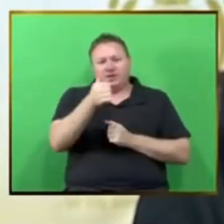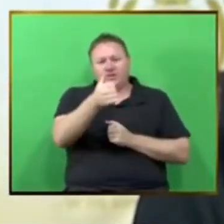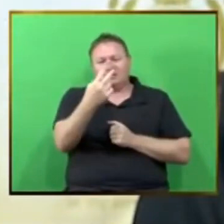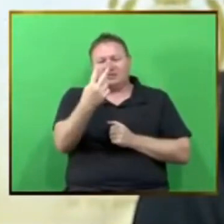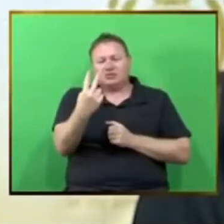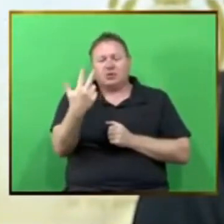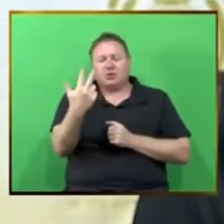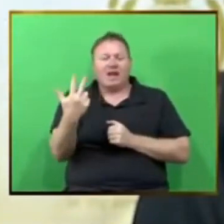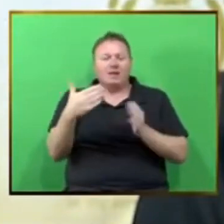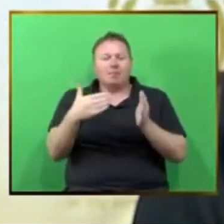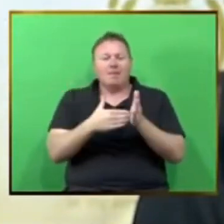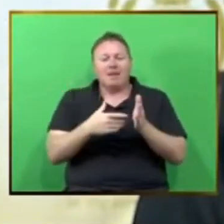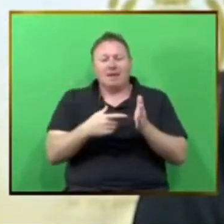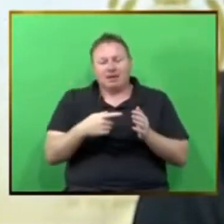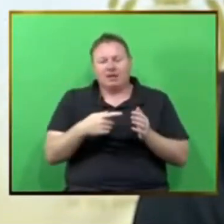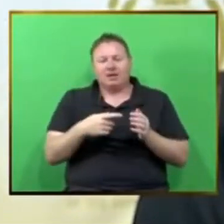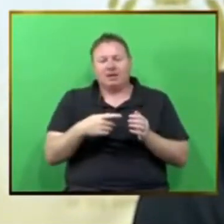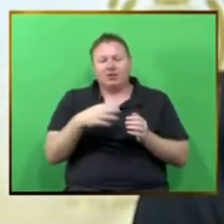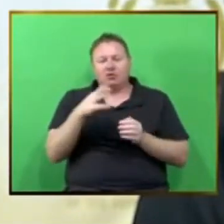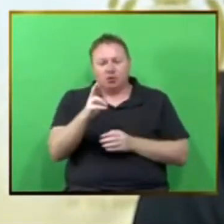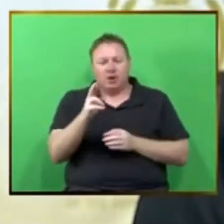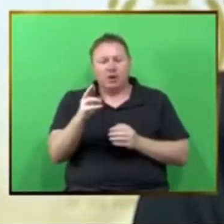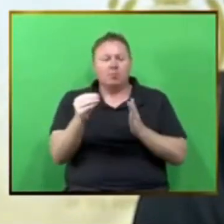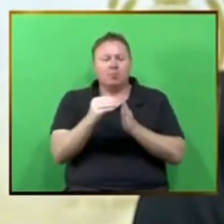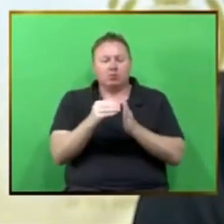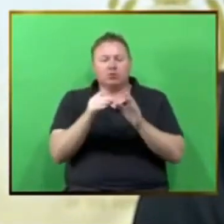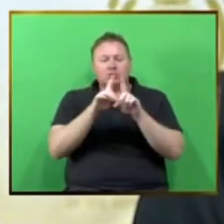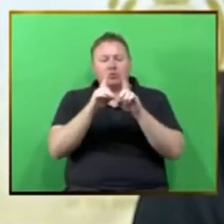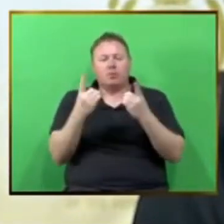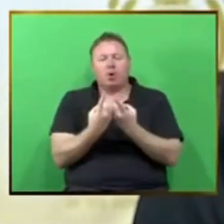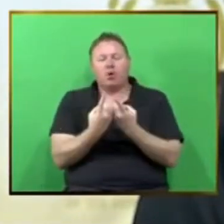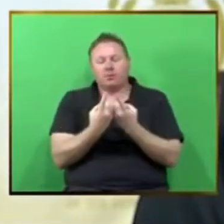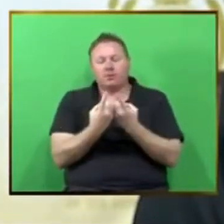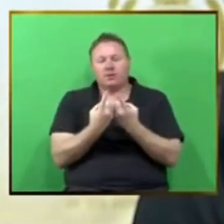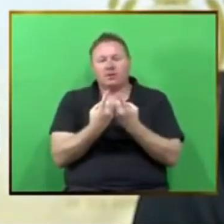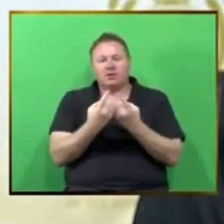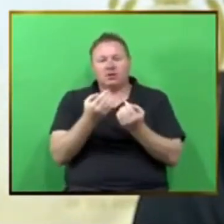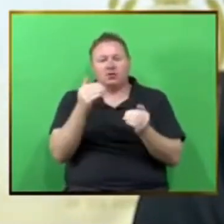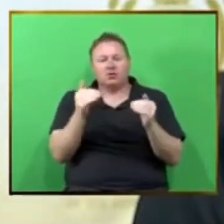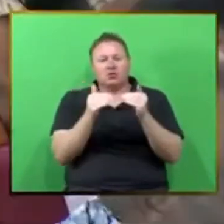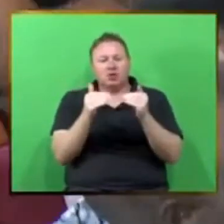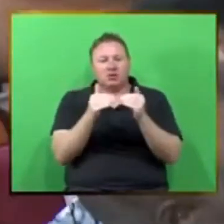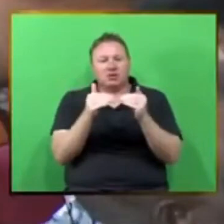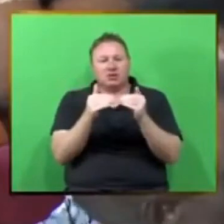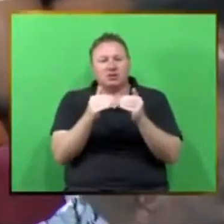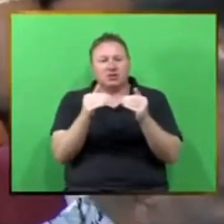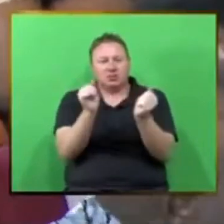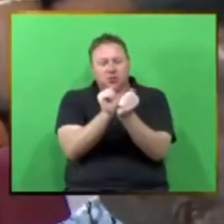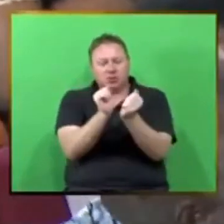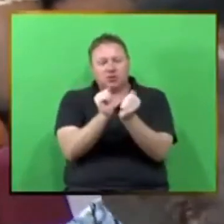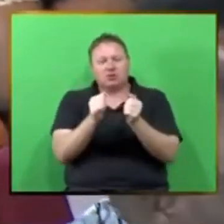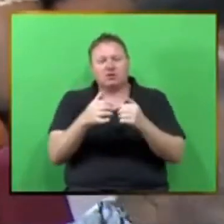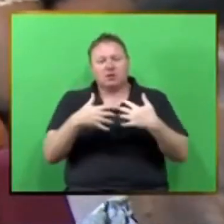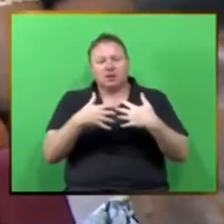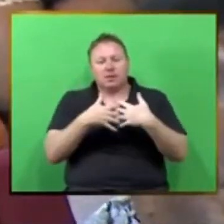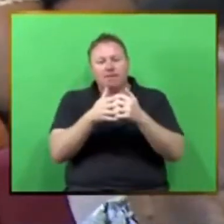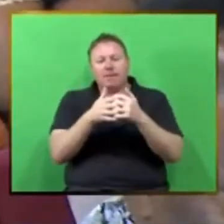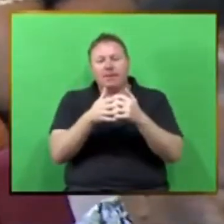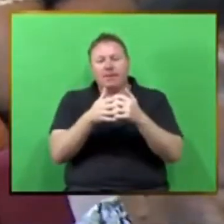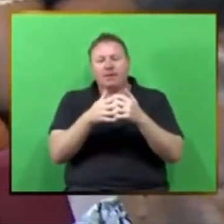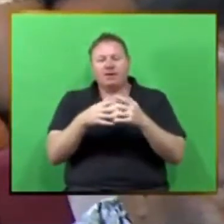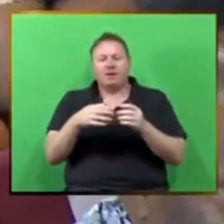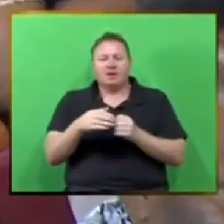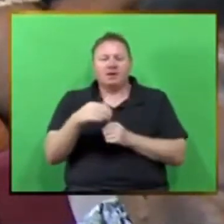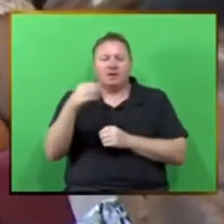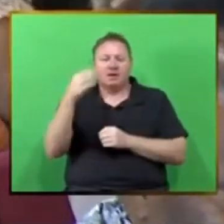628 million has been allocated to the Department of Justice and Constitutional Development for the implementation of FATF and State Capture